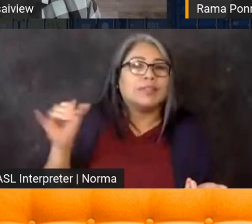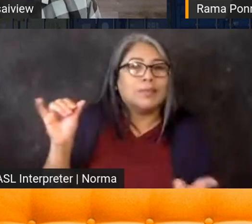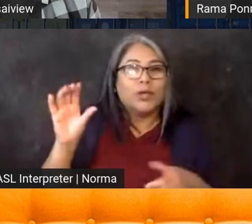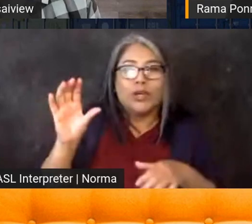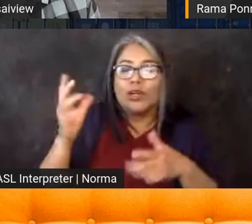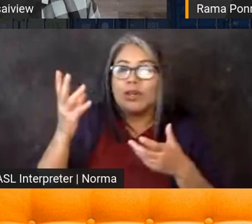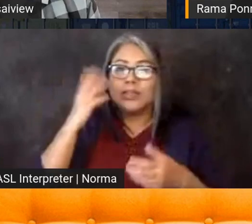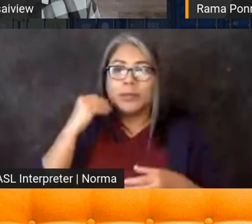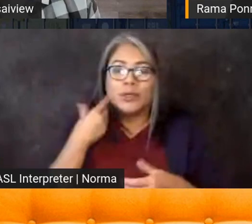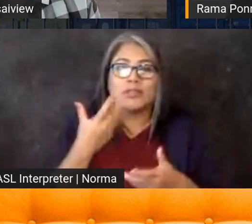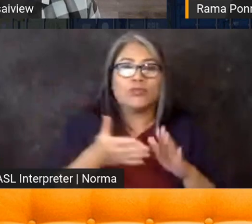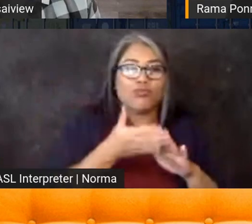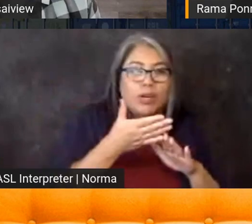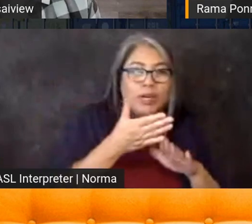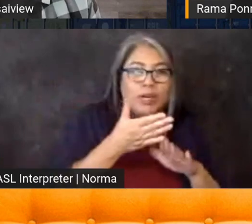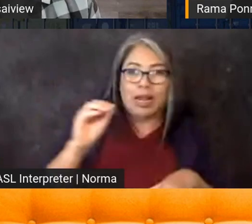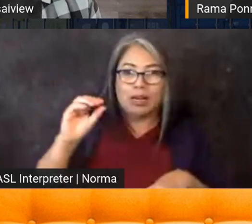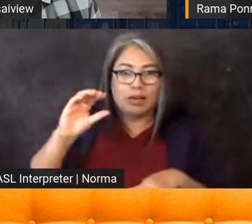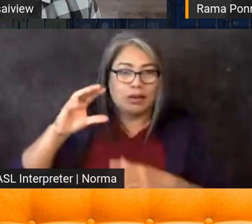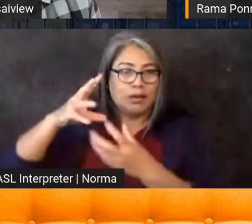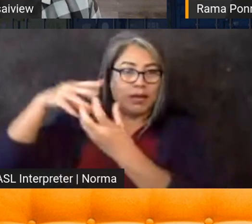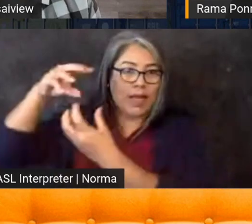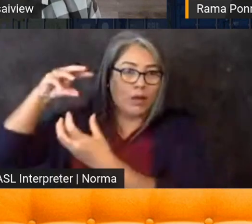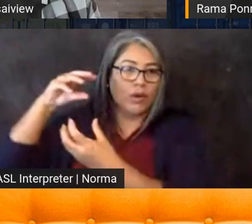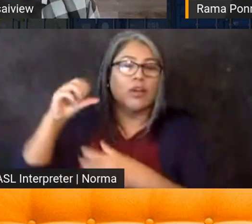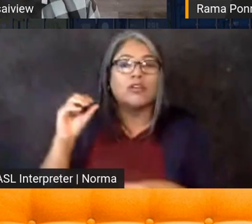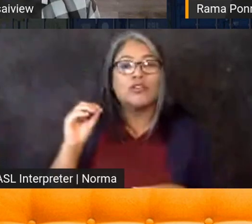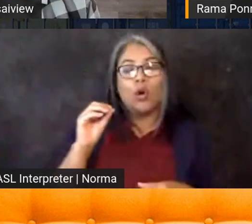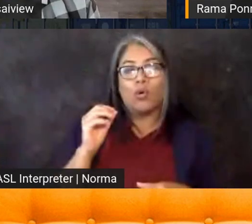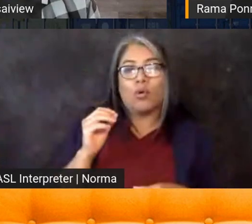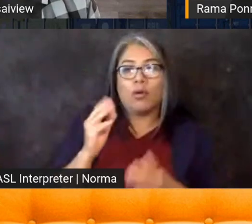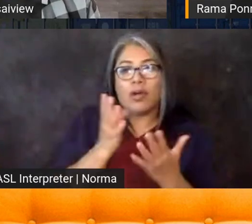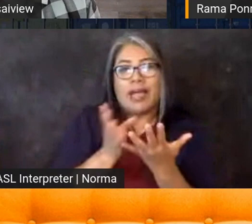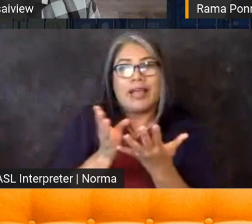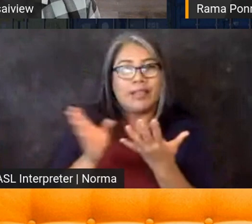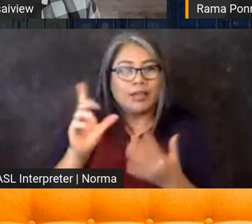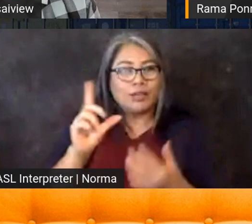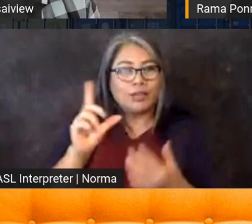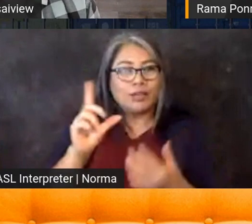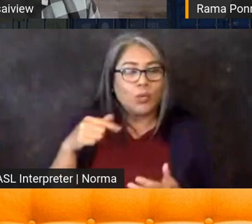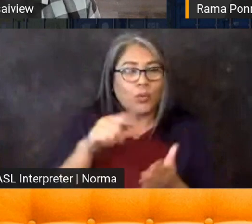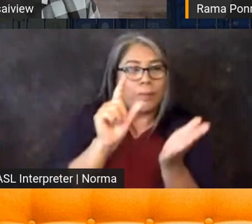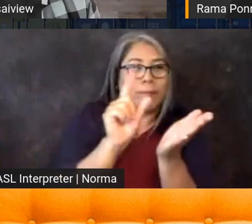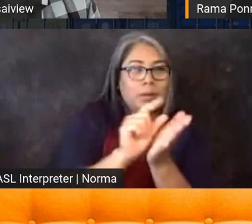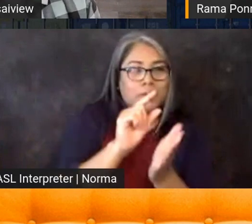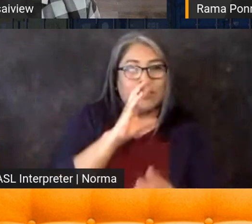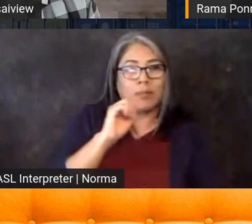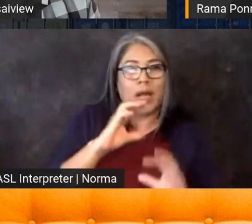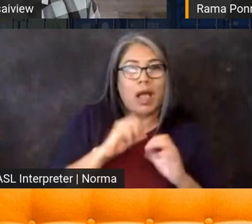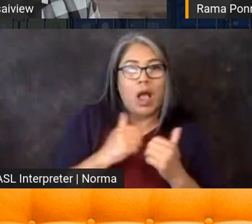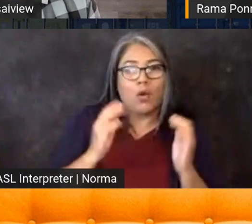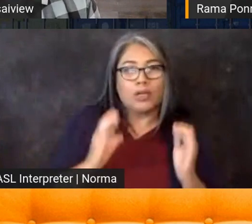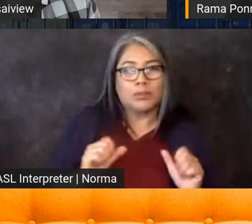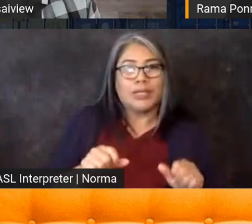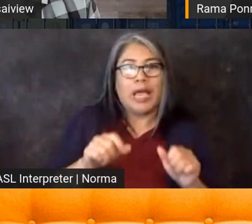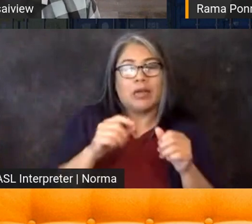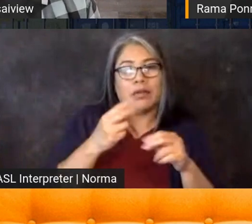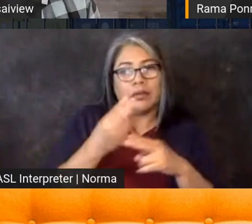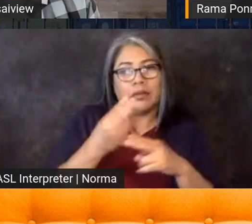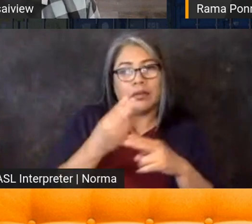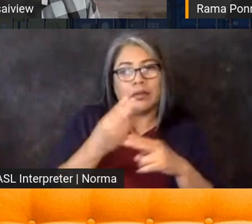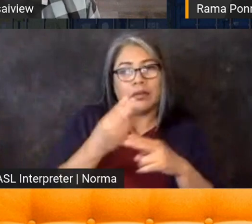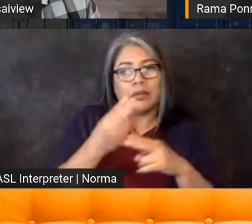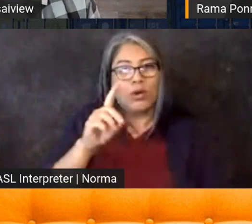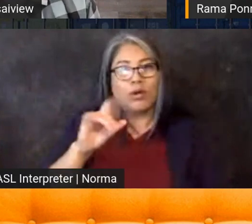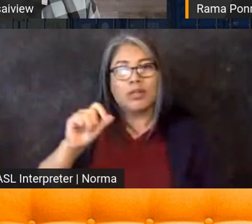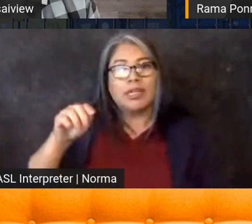post talked about how customers can deploy EKS distro onto Snowball Edge to kind of get them started, how they can